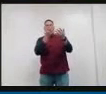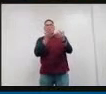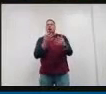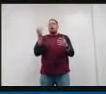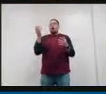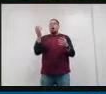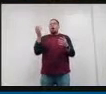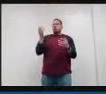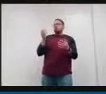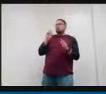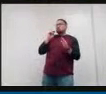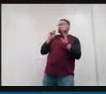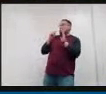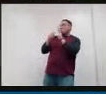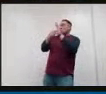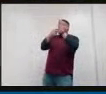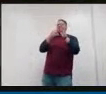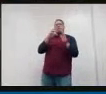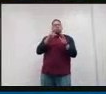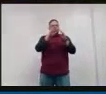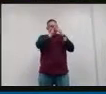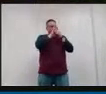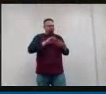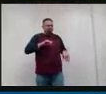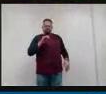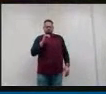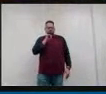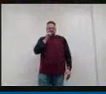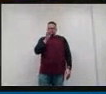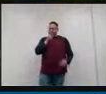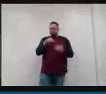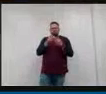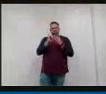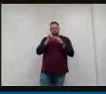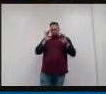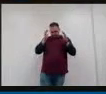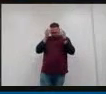or silence on the policy and just not active